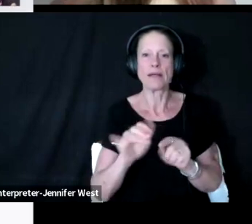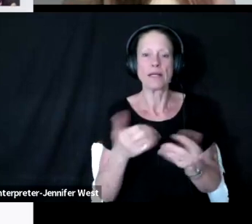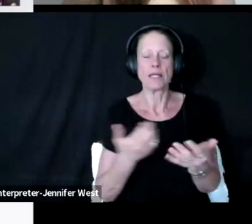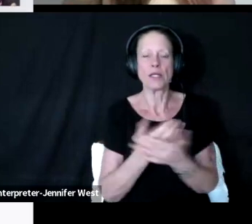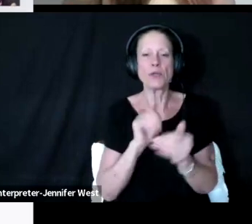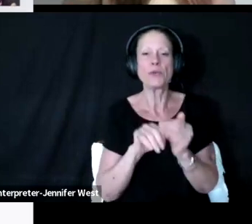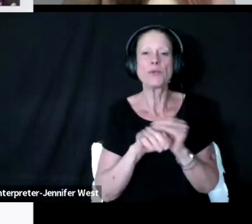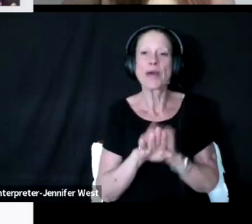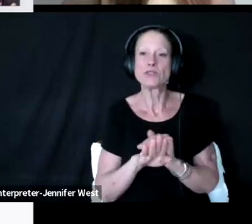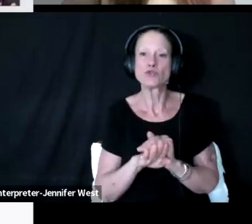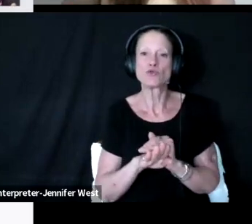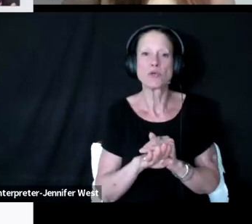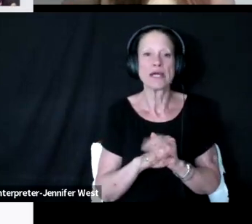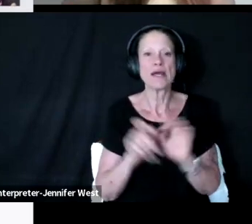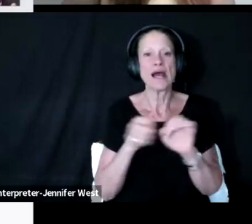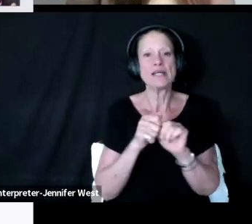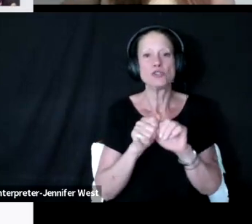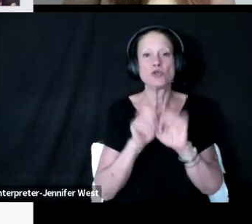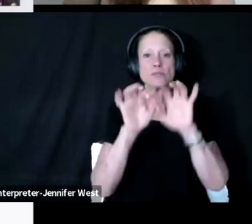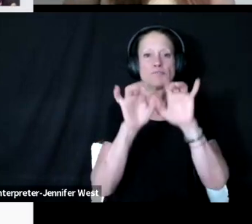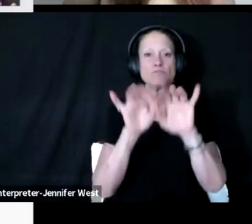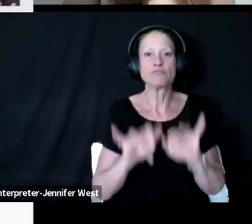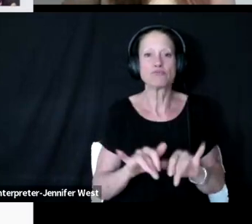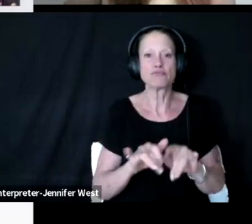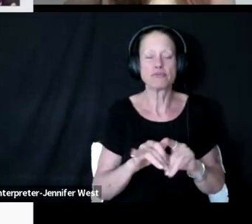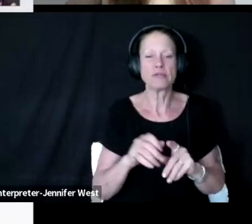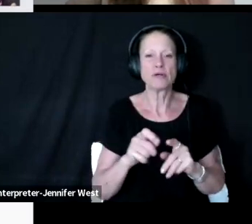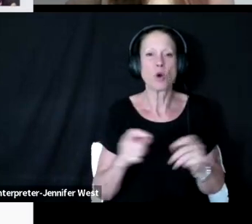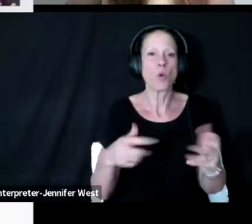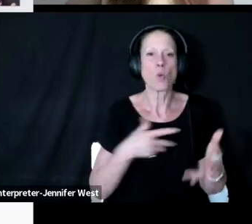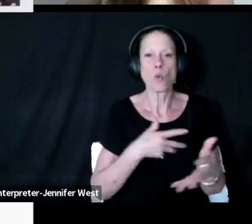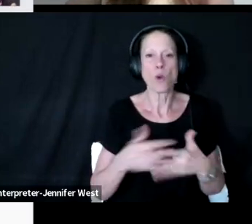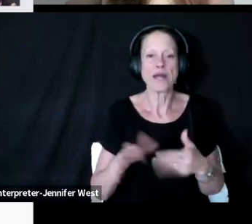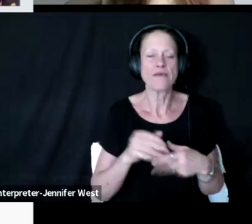there, and you can type whatever it is you want and share it with whomever you want.